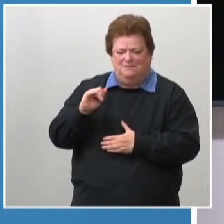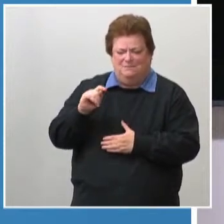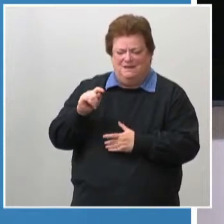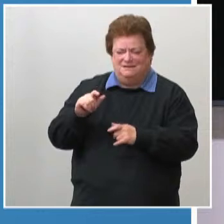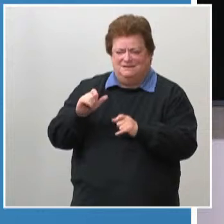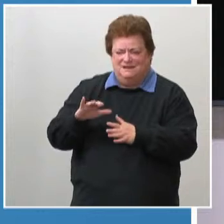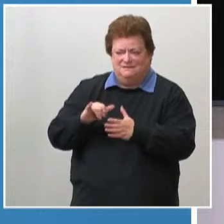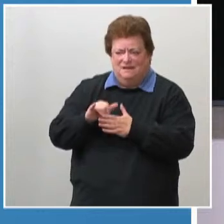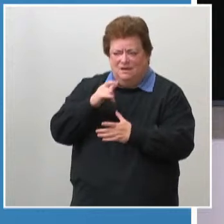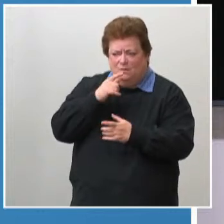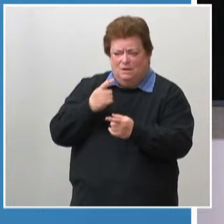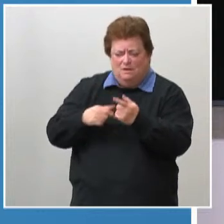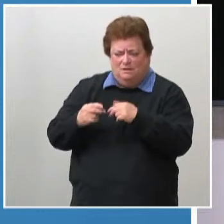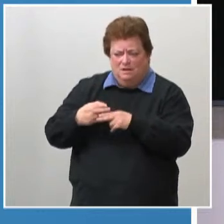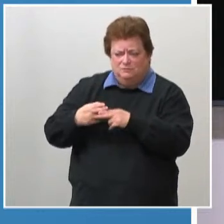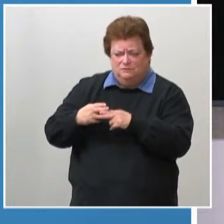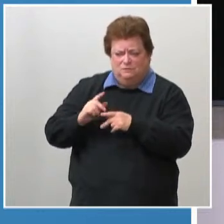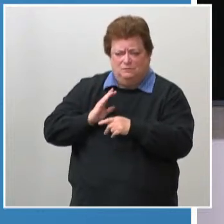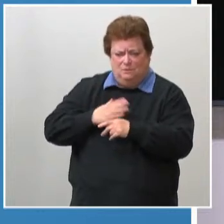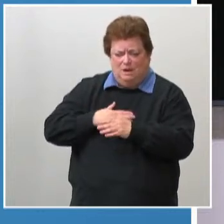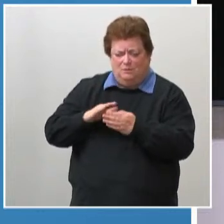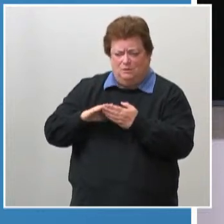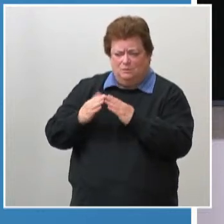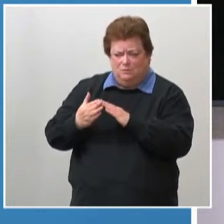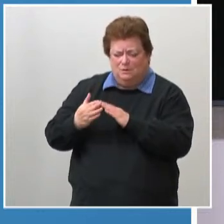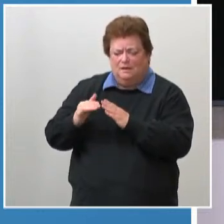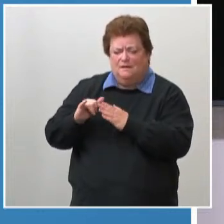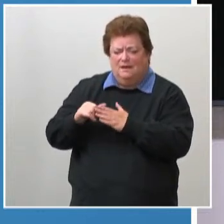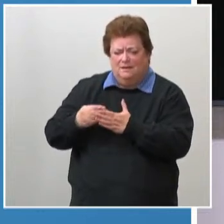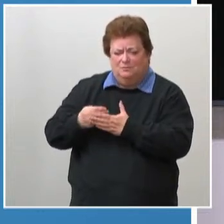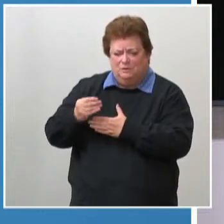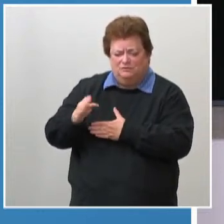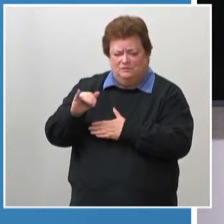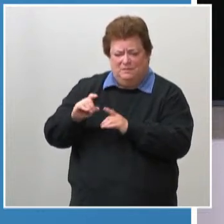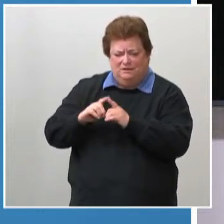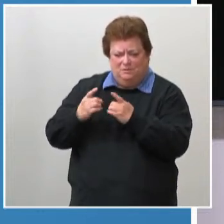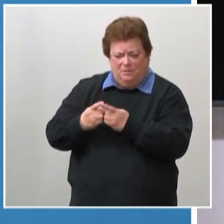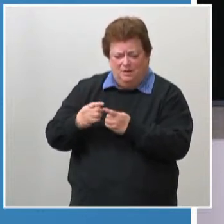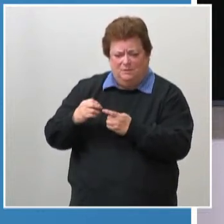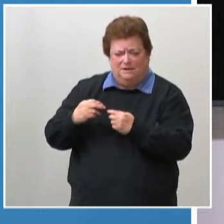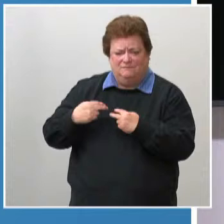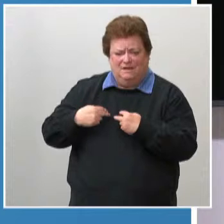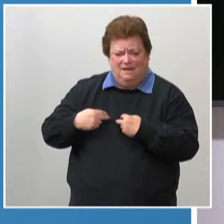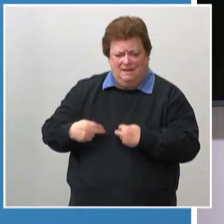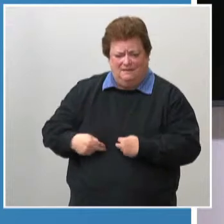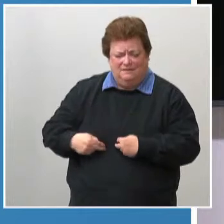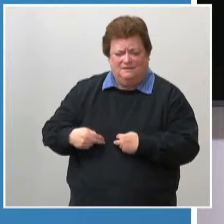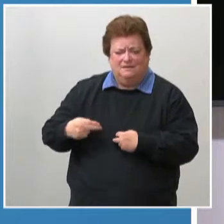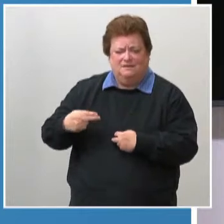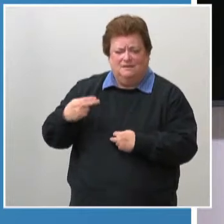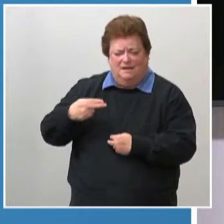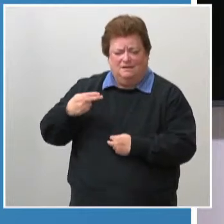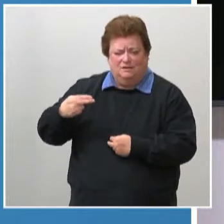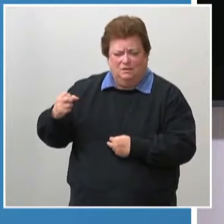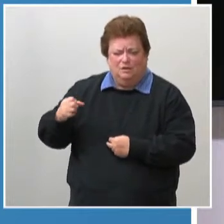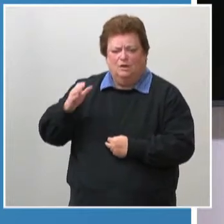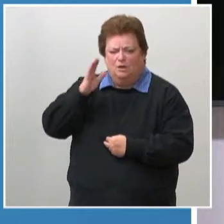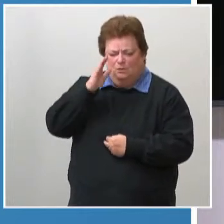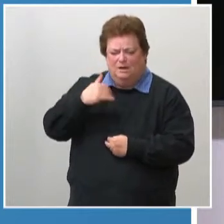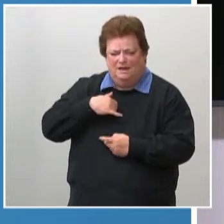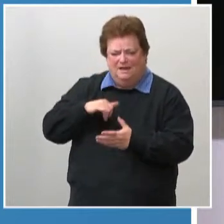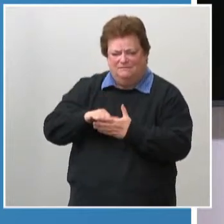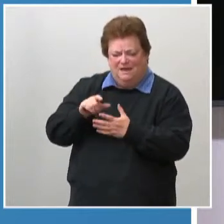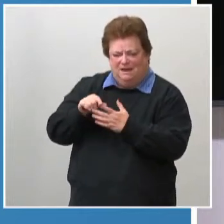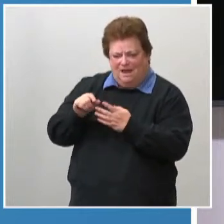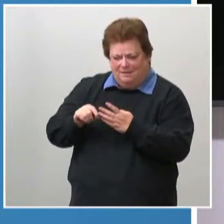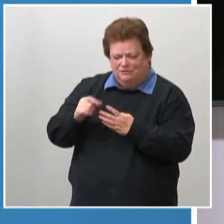coming soon to our community that were purchased by the Department of Health and Human Services will have an option